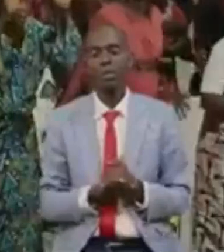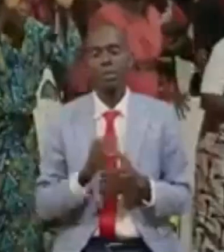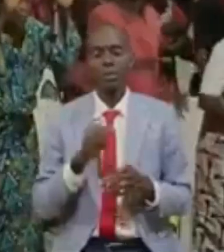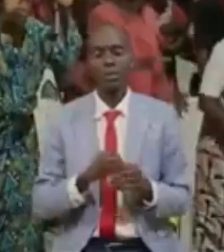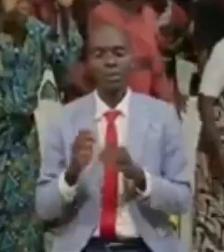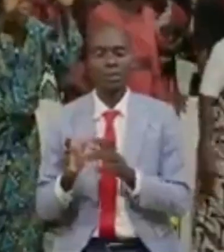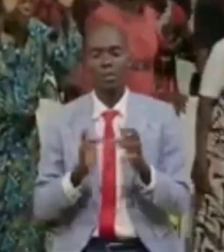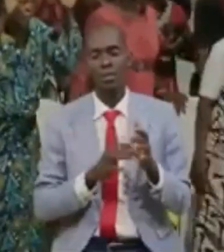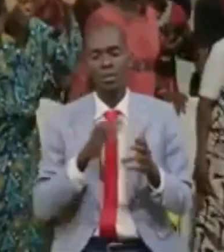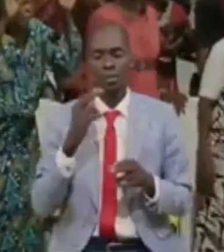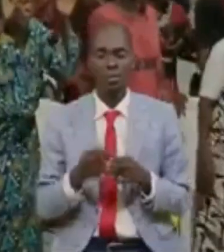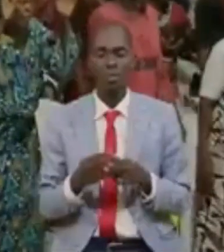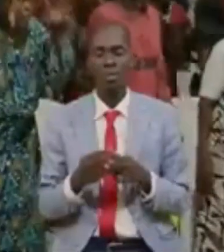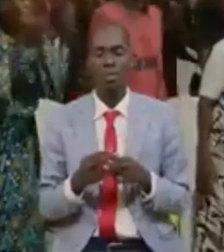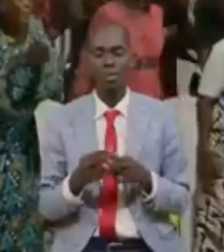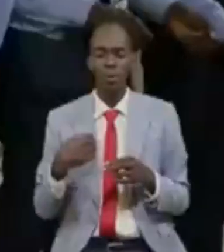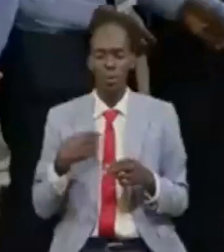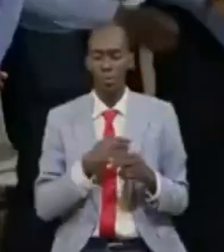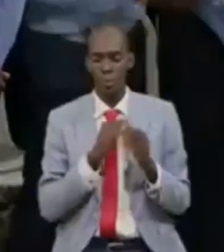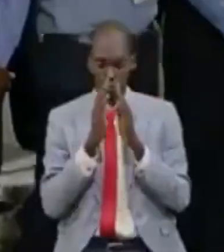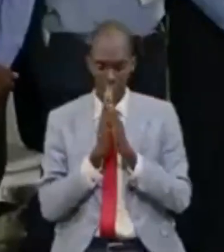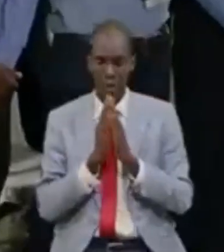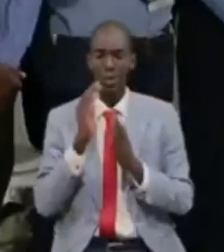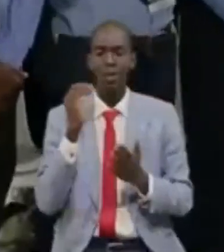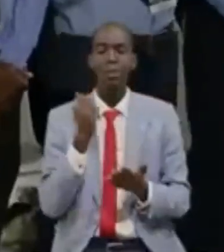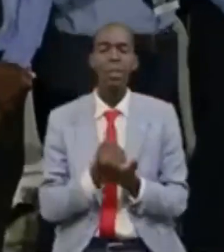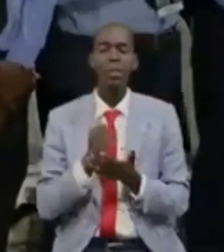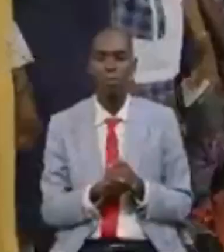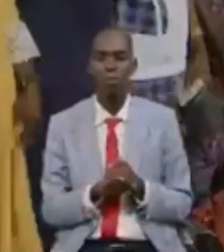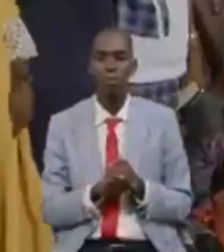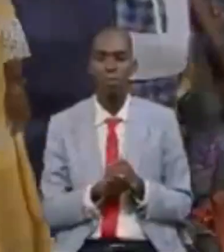Jesus' name, we pray.